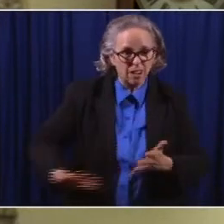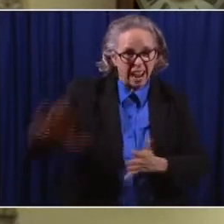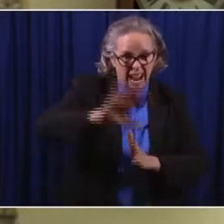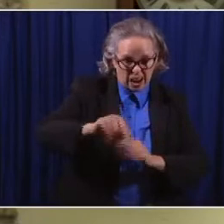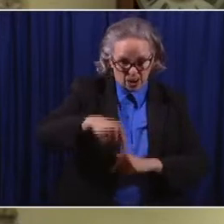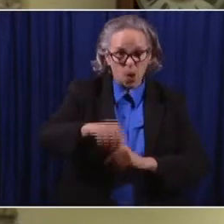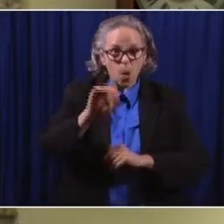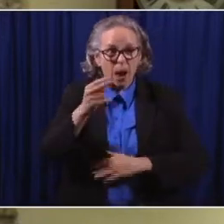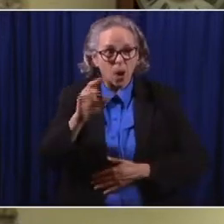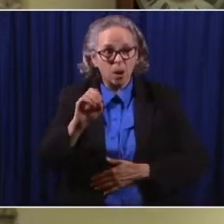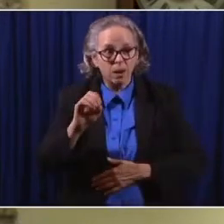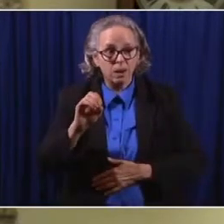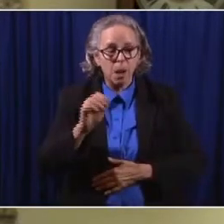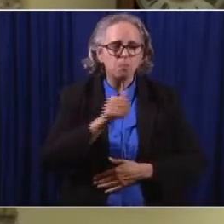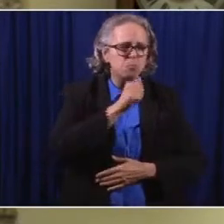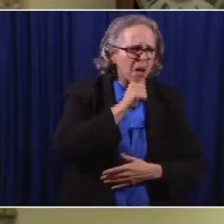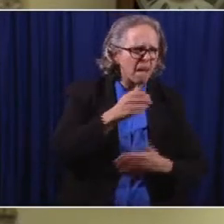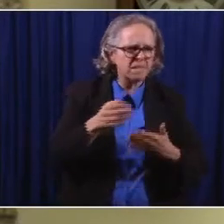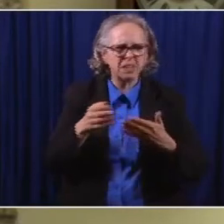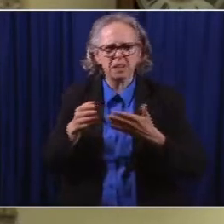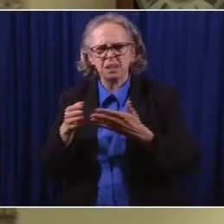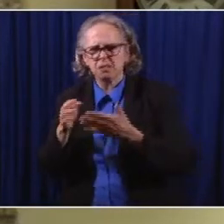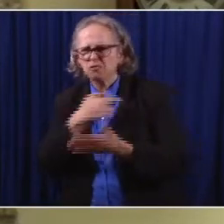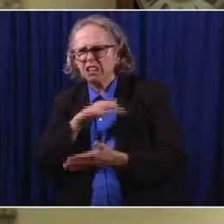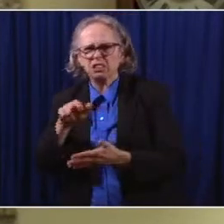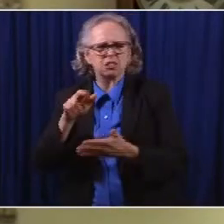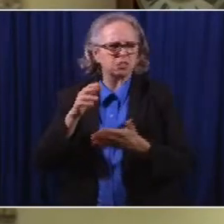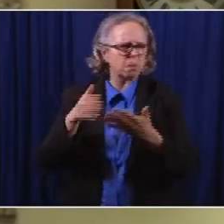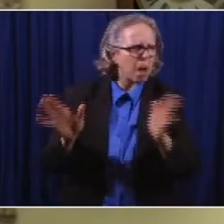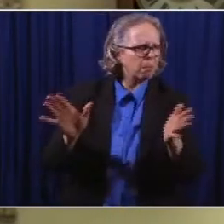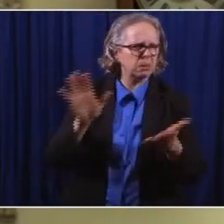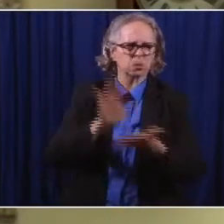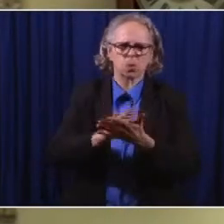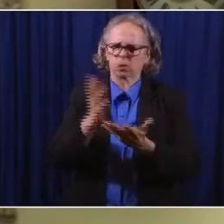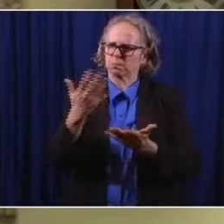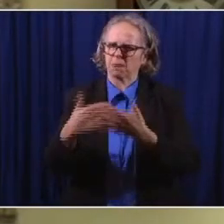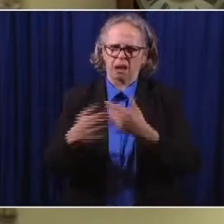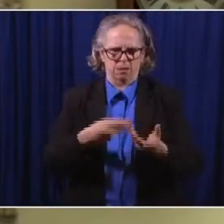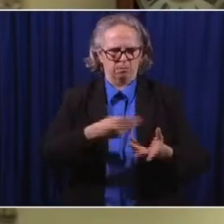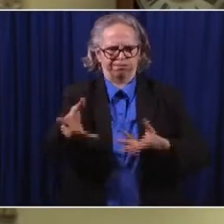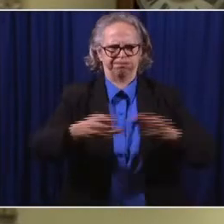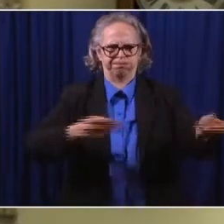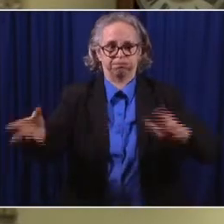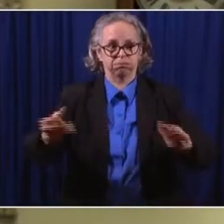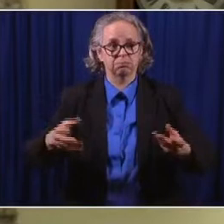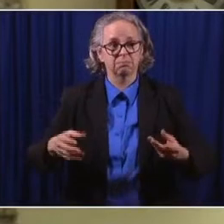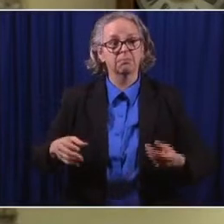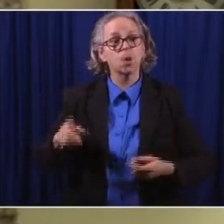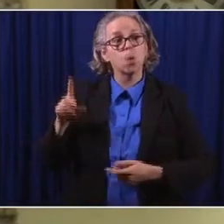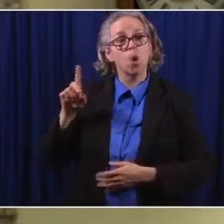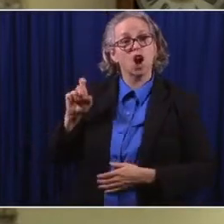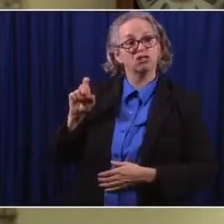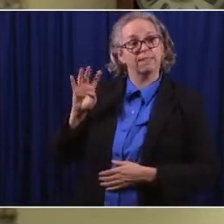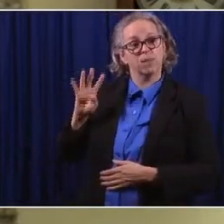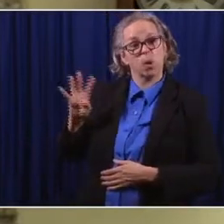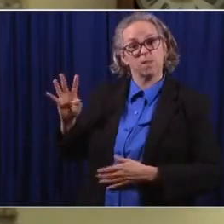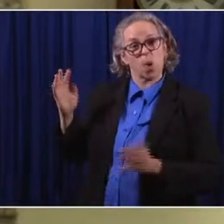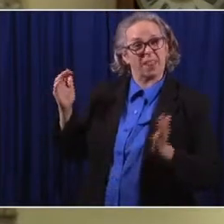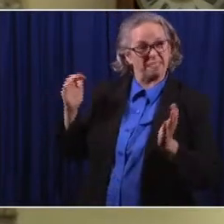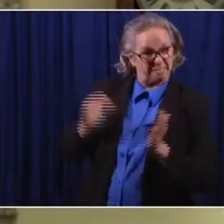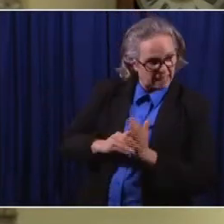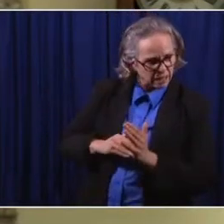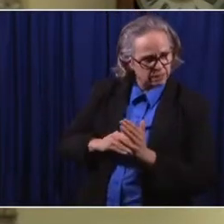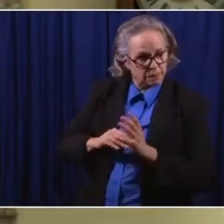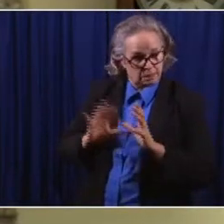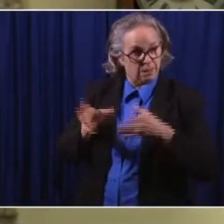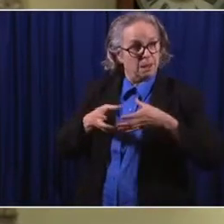charter, parochial, and career centers. In addition, 144,000 masks will go to the Ohio Department of Job and Family Services